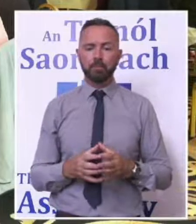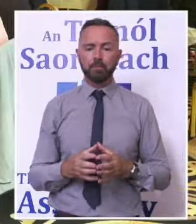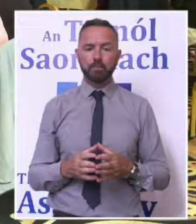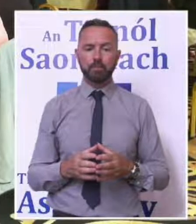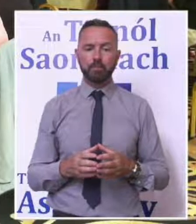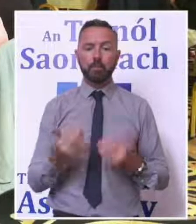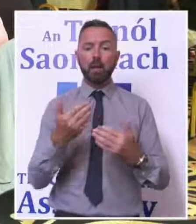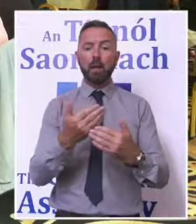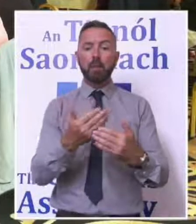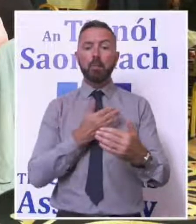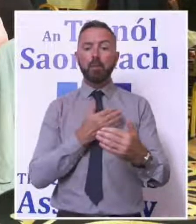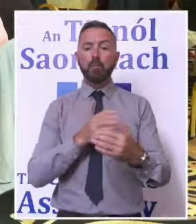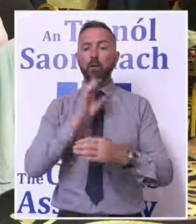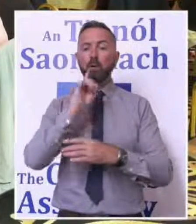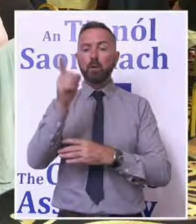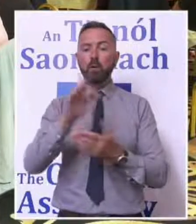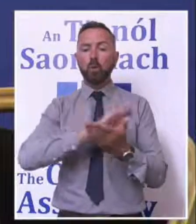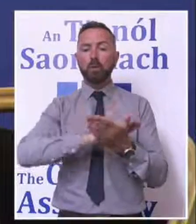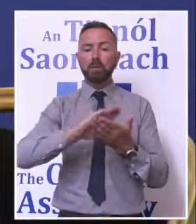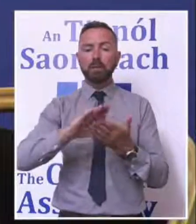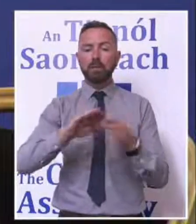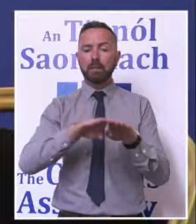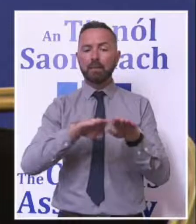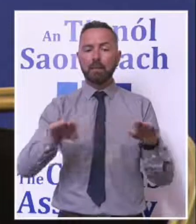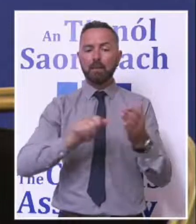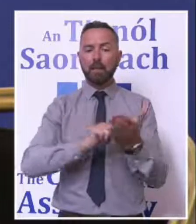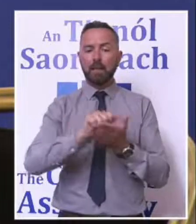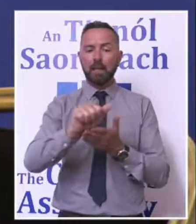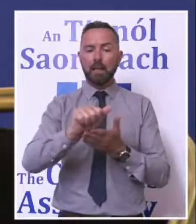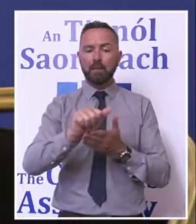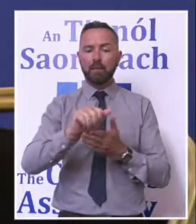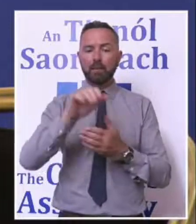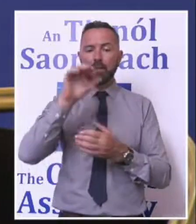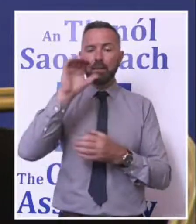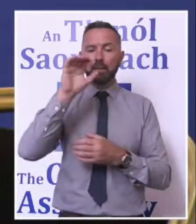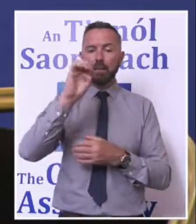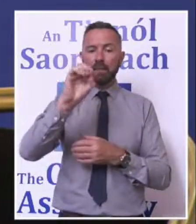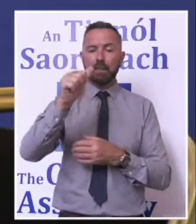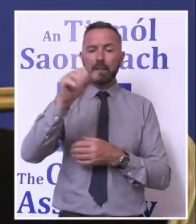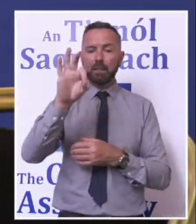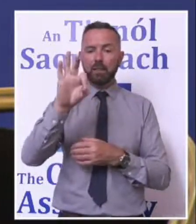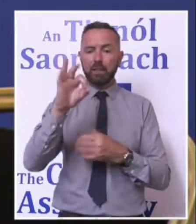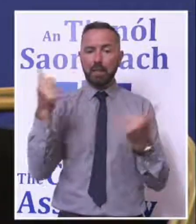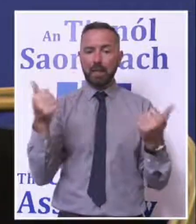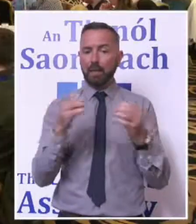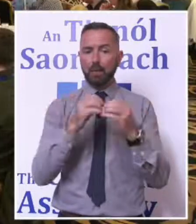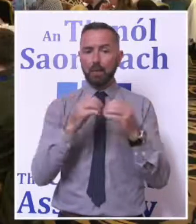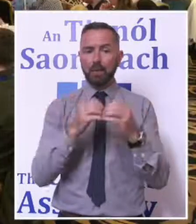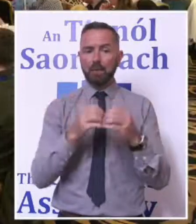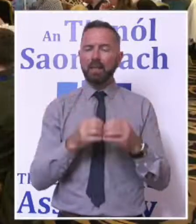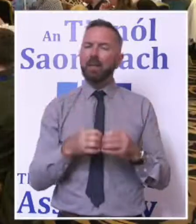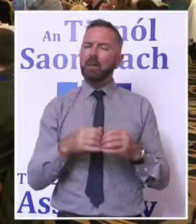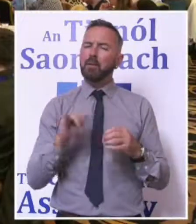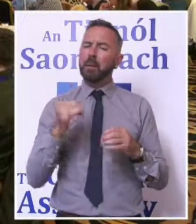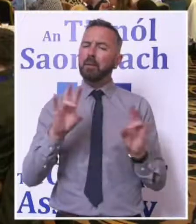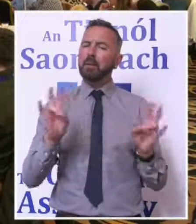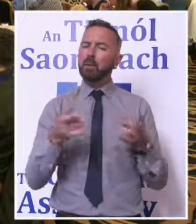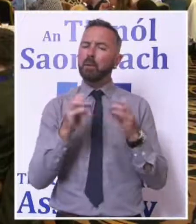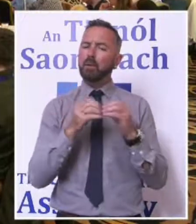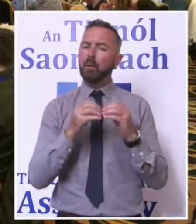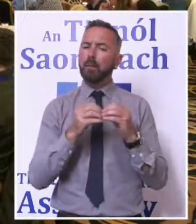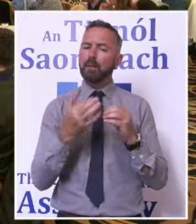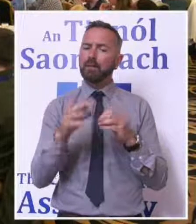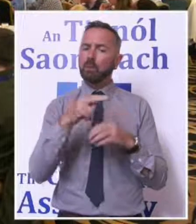Before we go to table 11, EAG, any comments? Just maybe a quick comment, if you don't mind, Chairman.